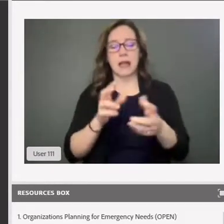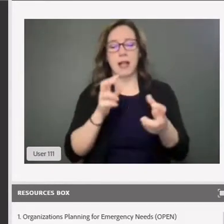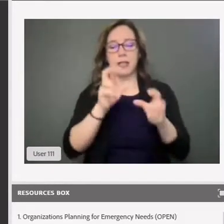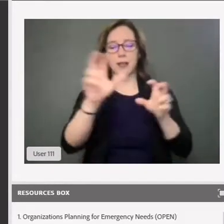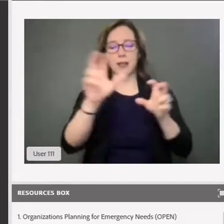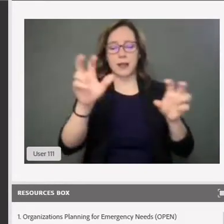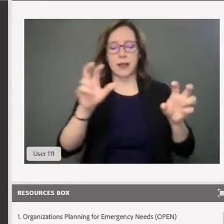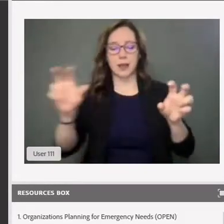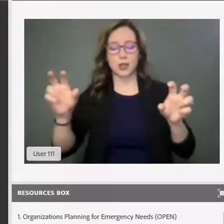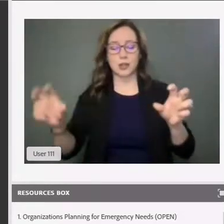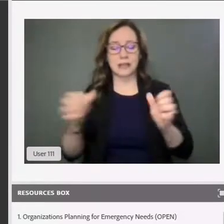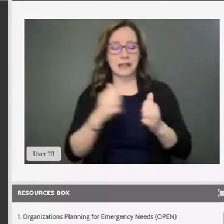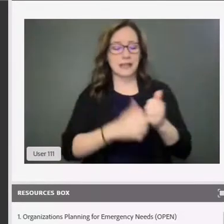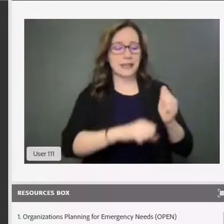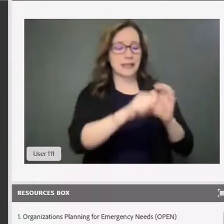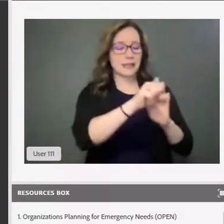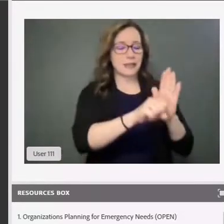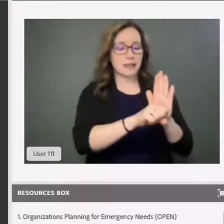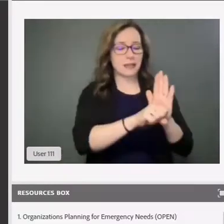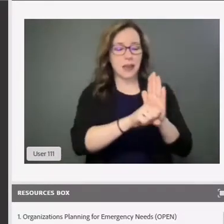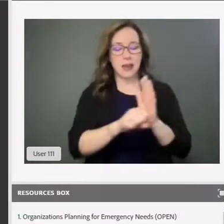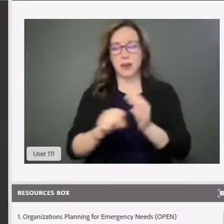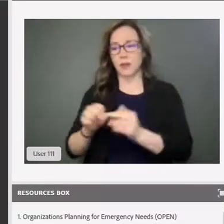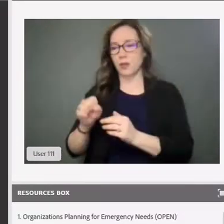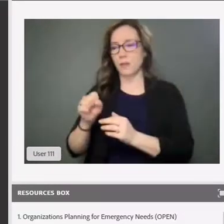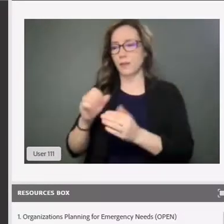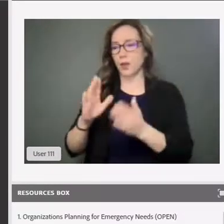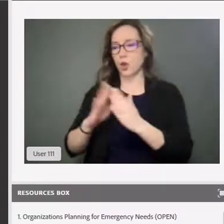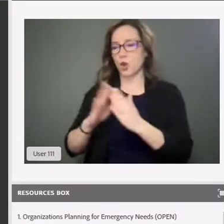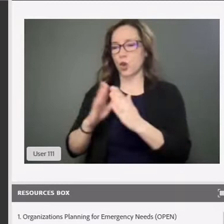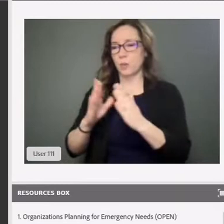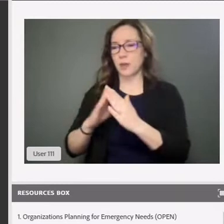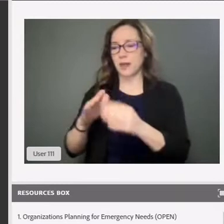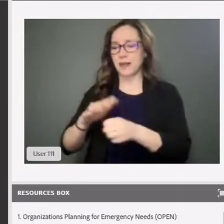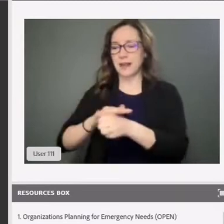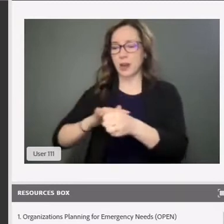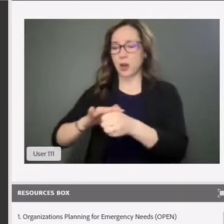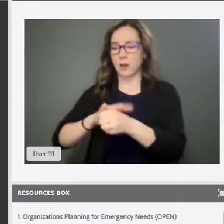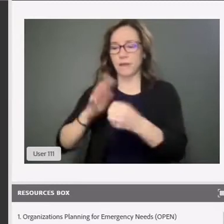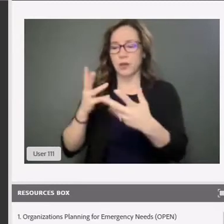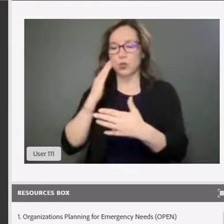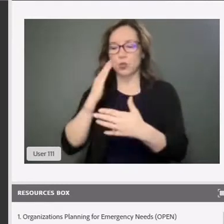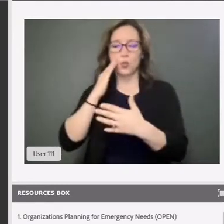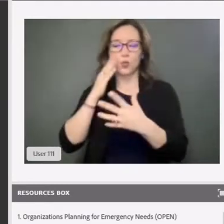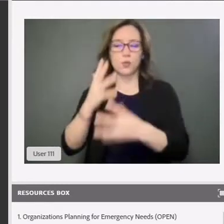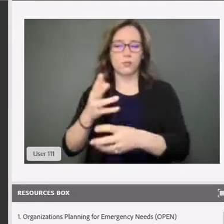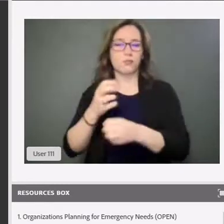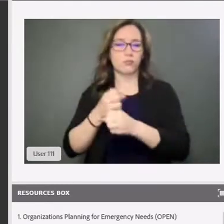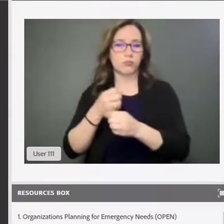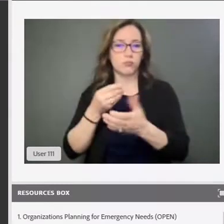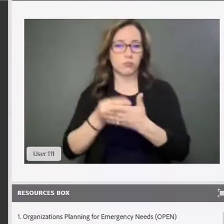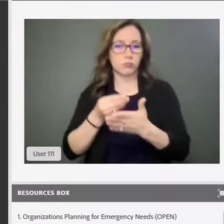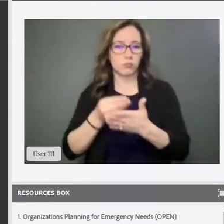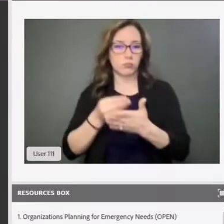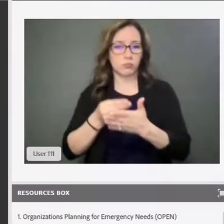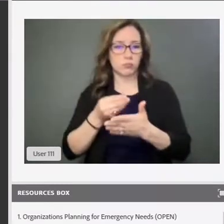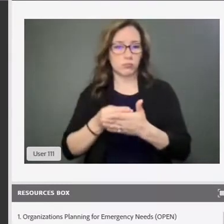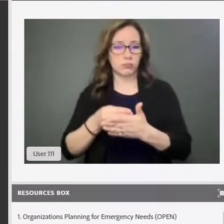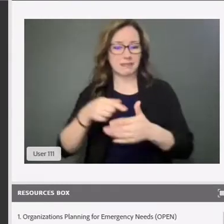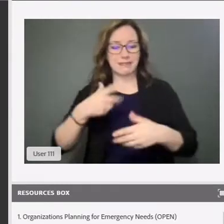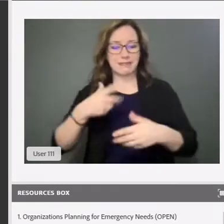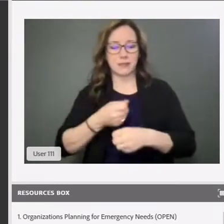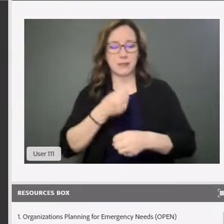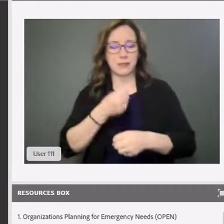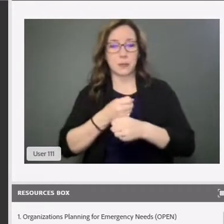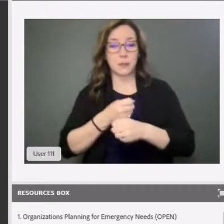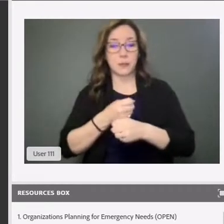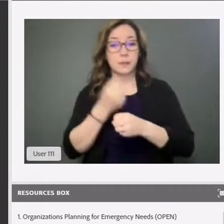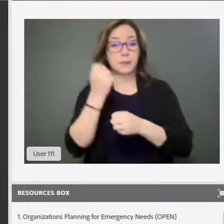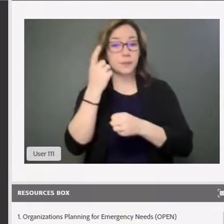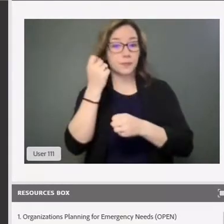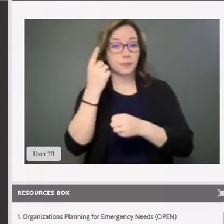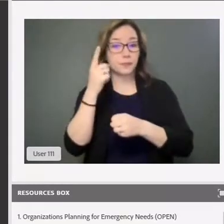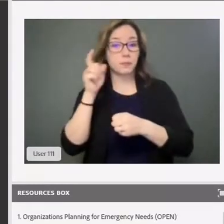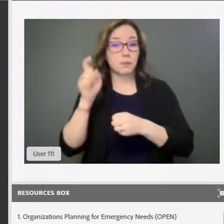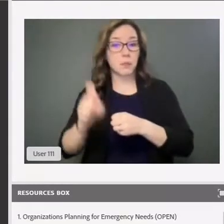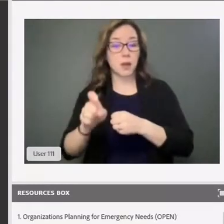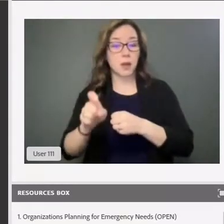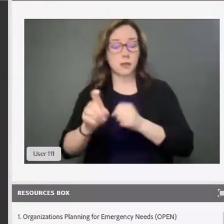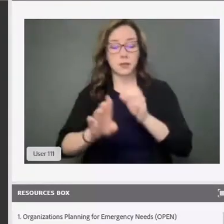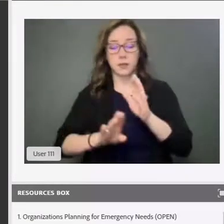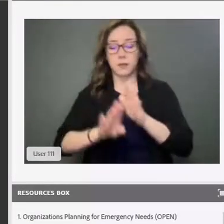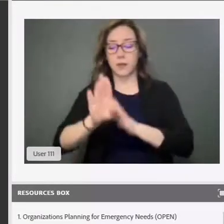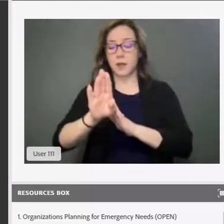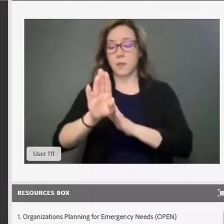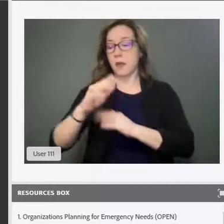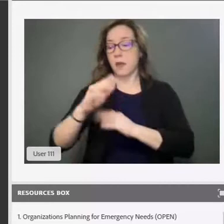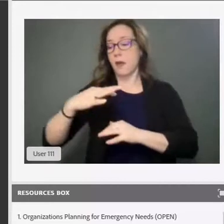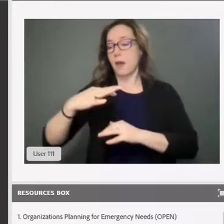and territory and urban area already knows the amount of funding that they are going to receive this year. However, they still have to develop